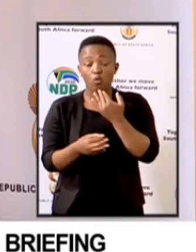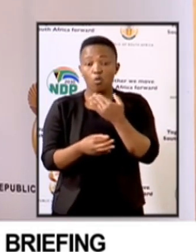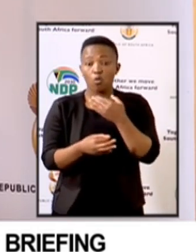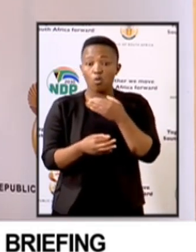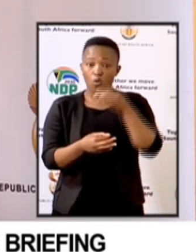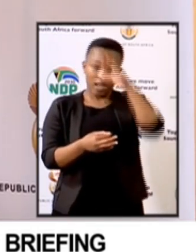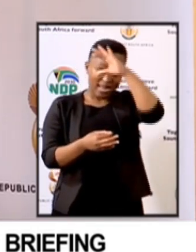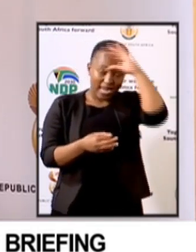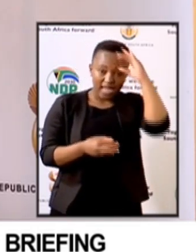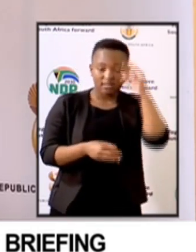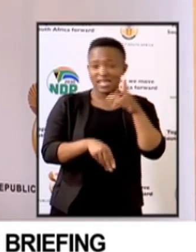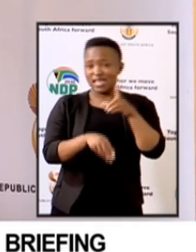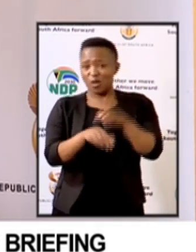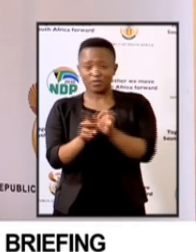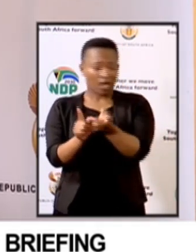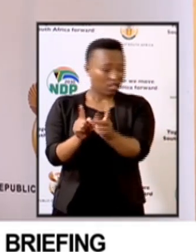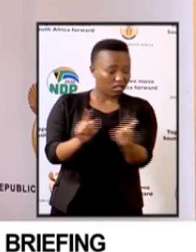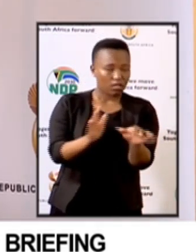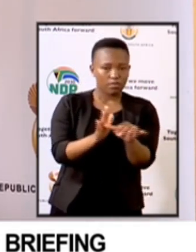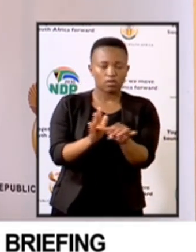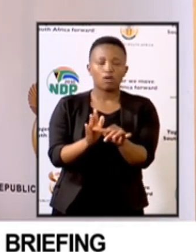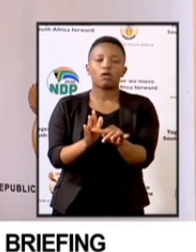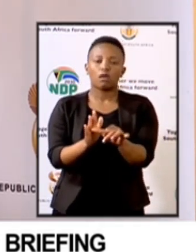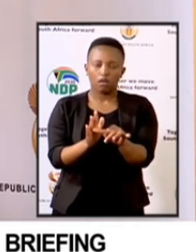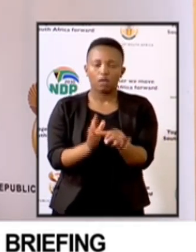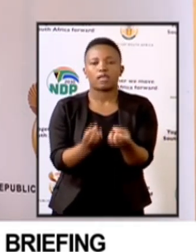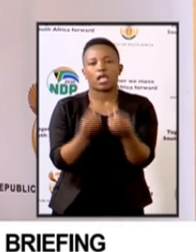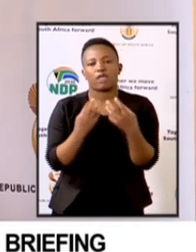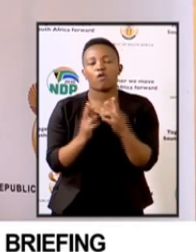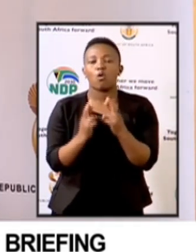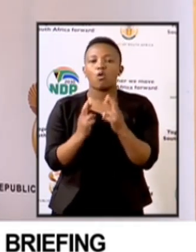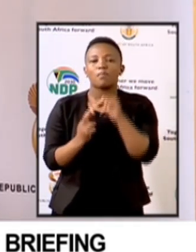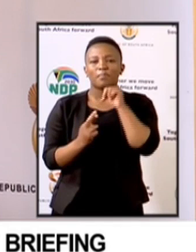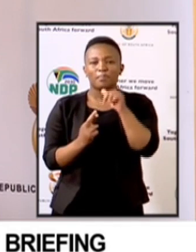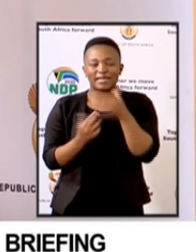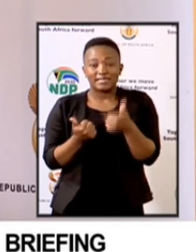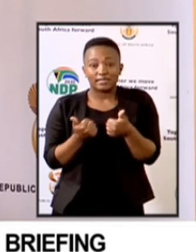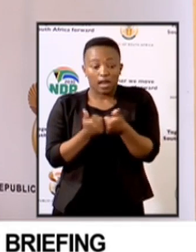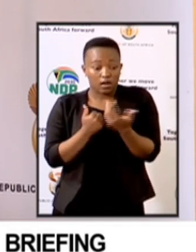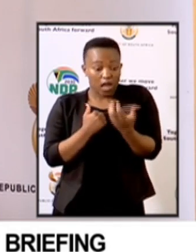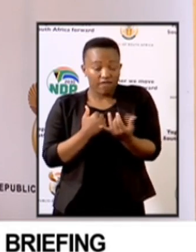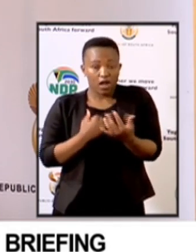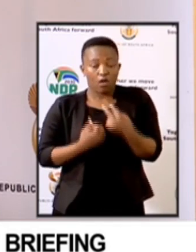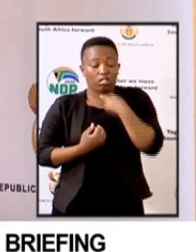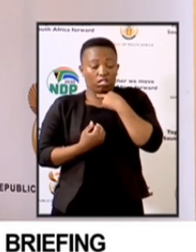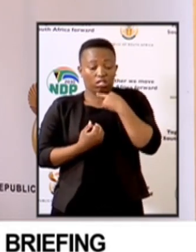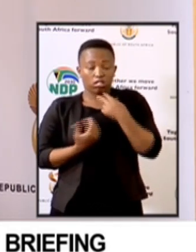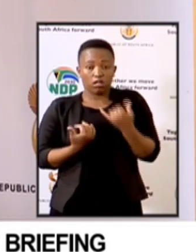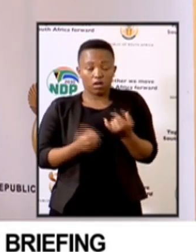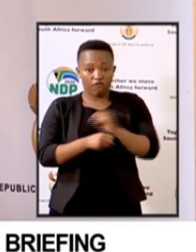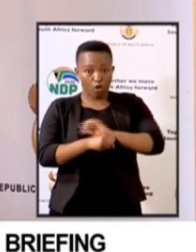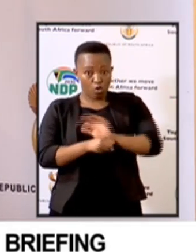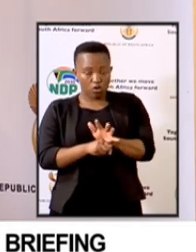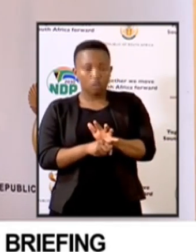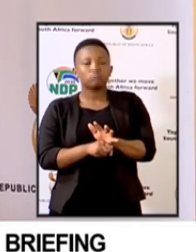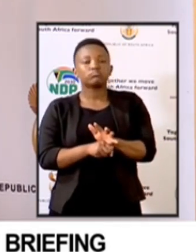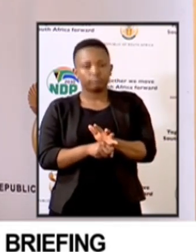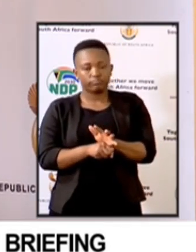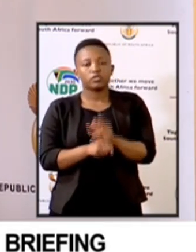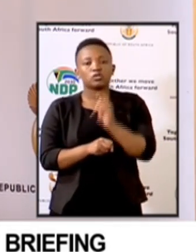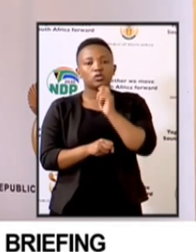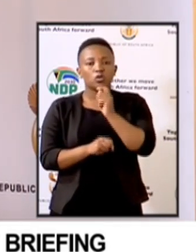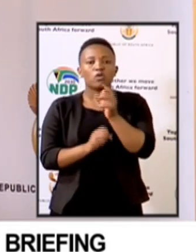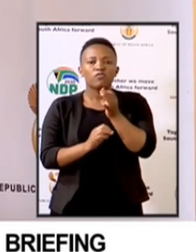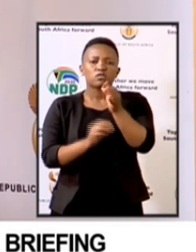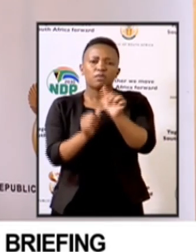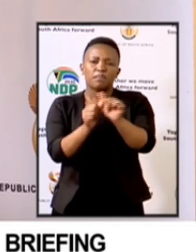hope that we will turn the corner in the light against COVID-19 and should serve as a reminder to public